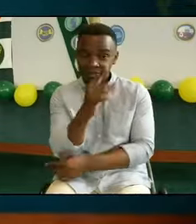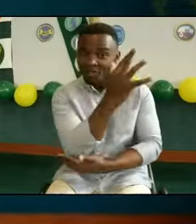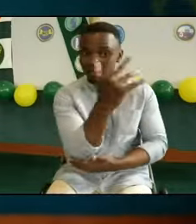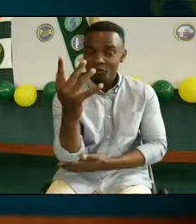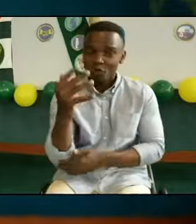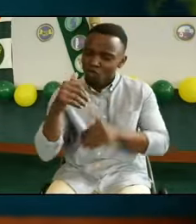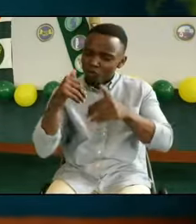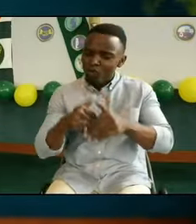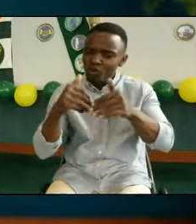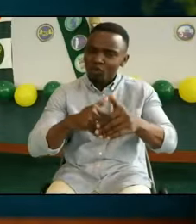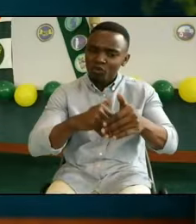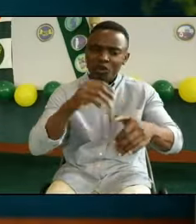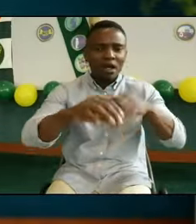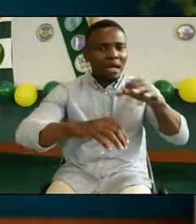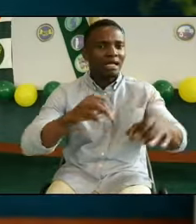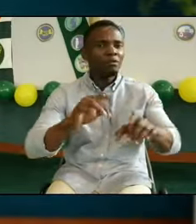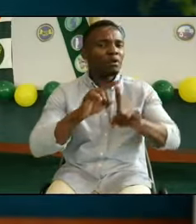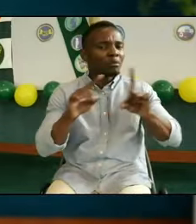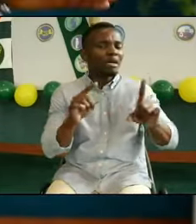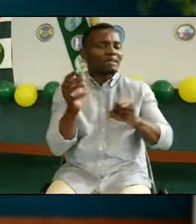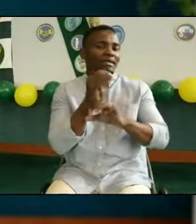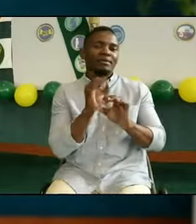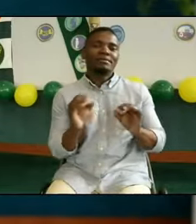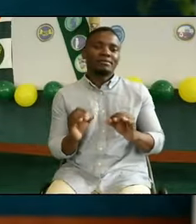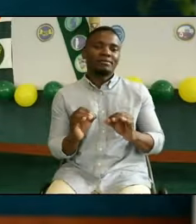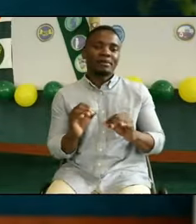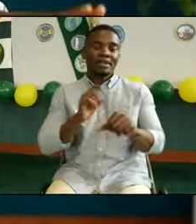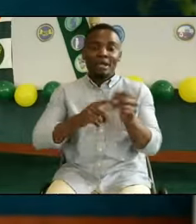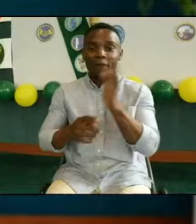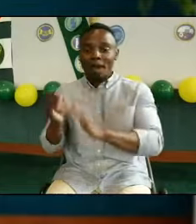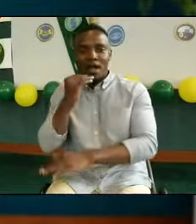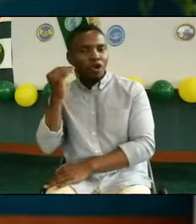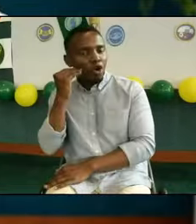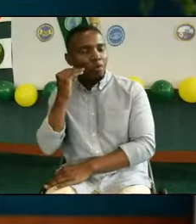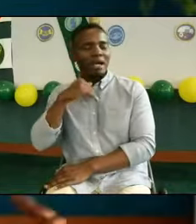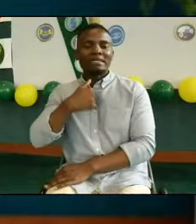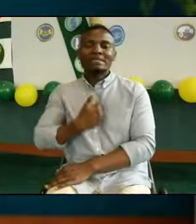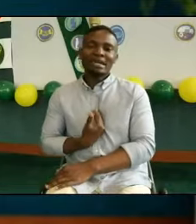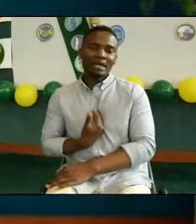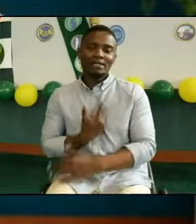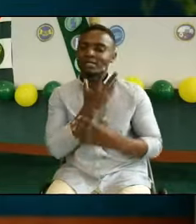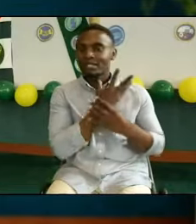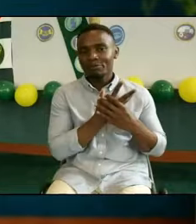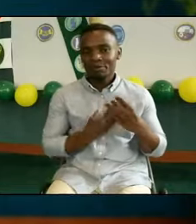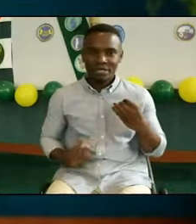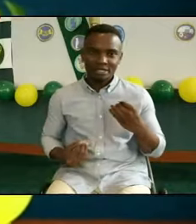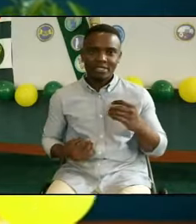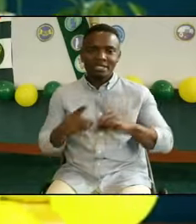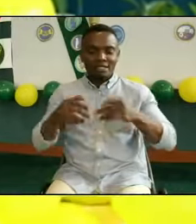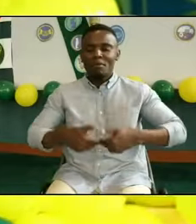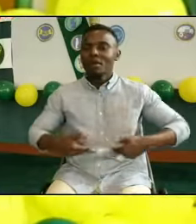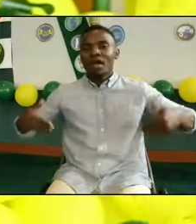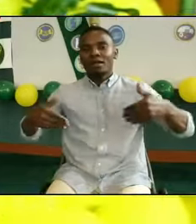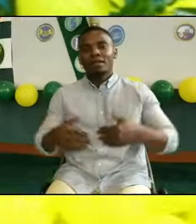get any animal and come home tired, exhausted, depressed, and empty, and hungry on top.